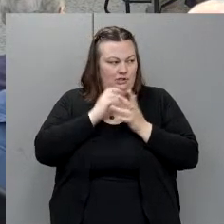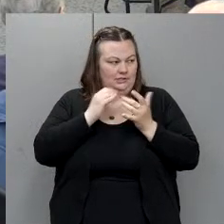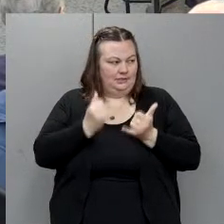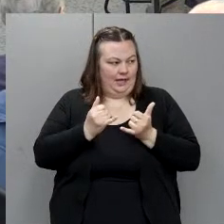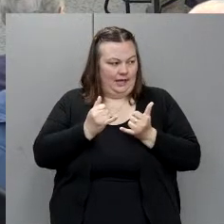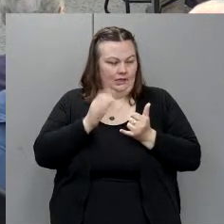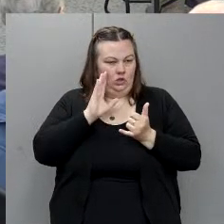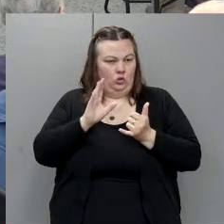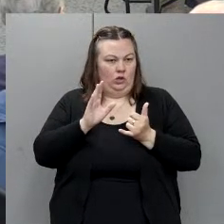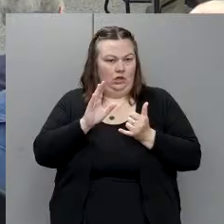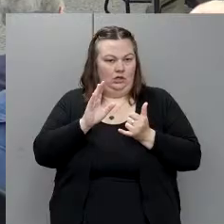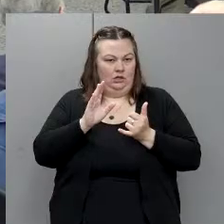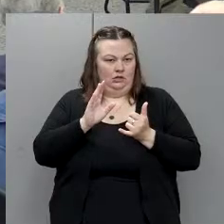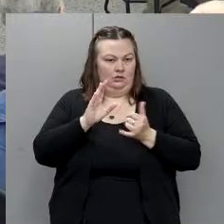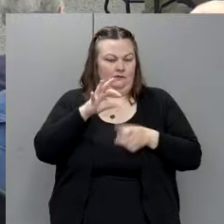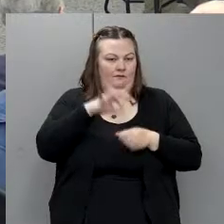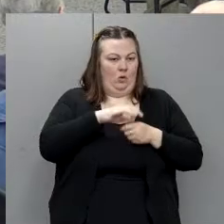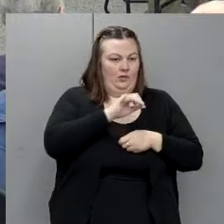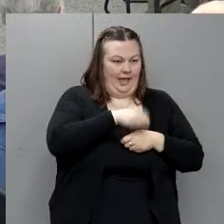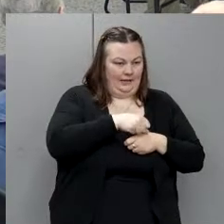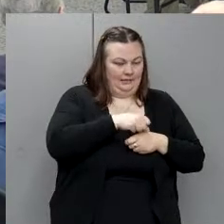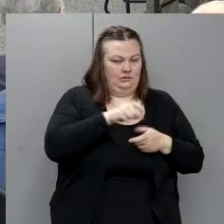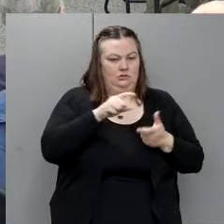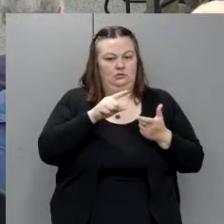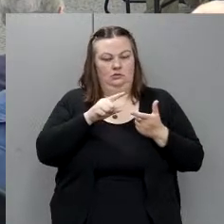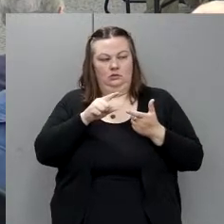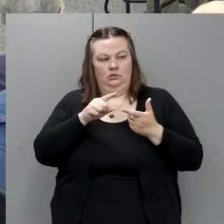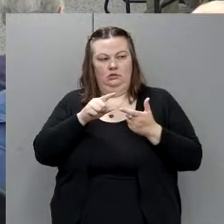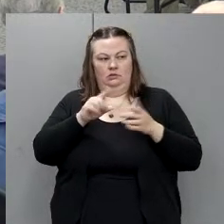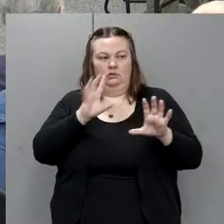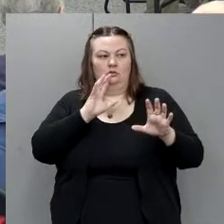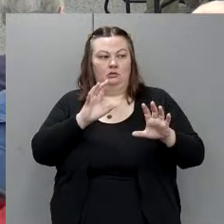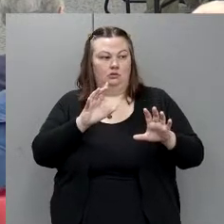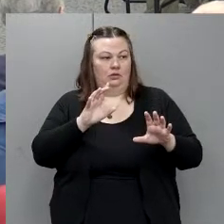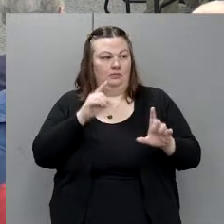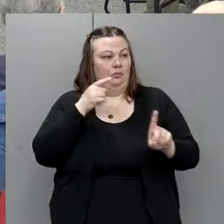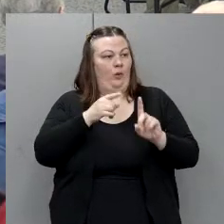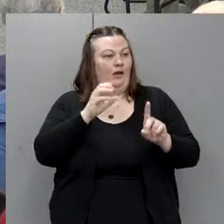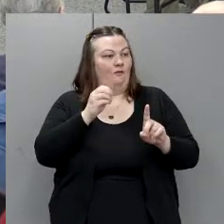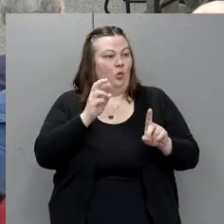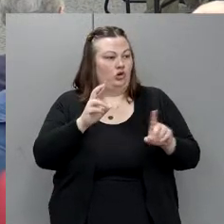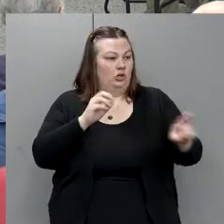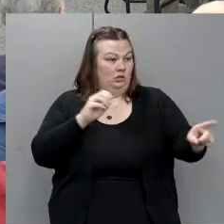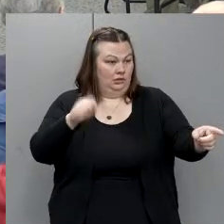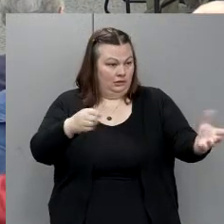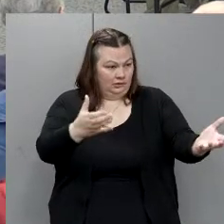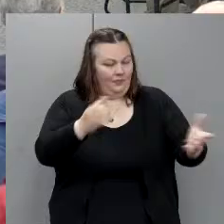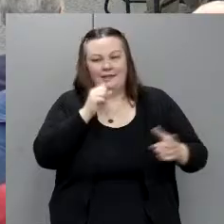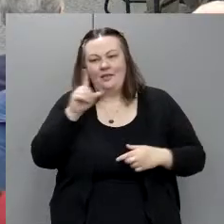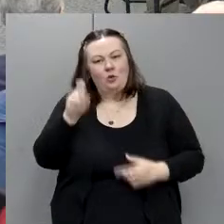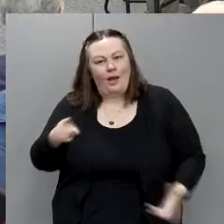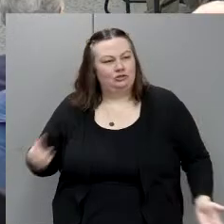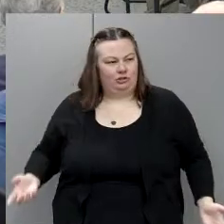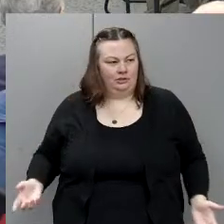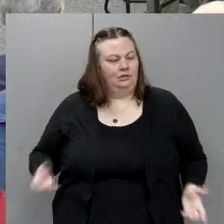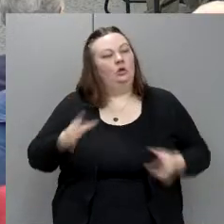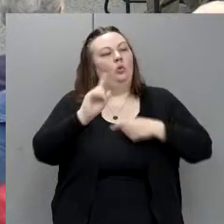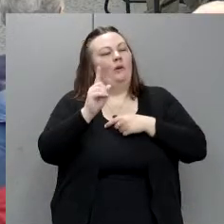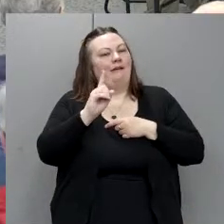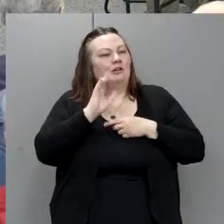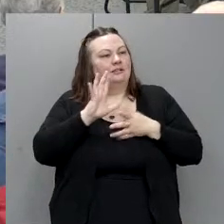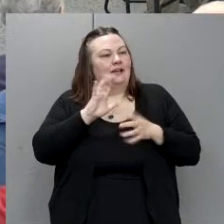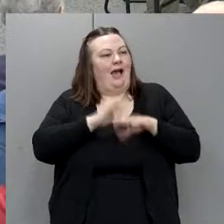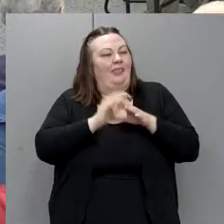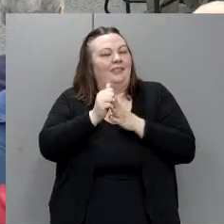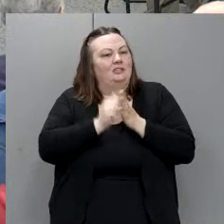today, you would vote yes. Point of order. Yes. That's not the question. The question is, where is it on